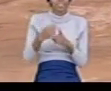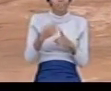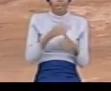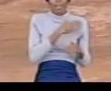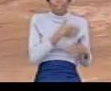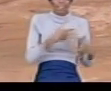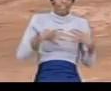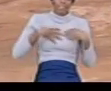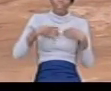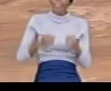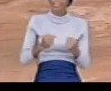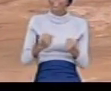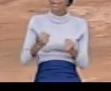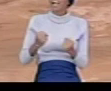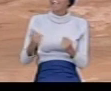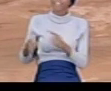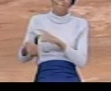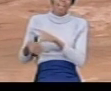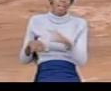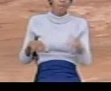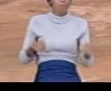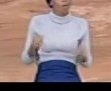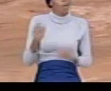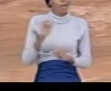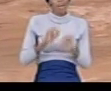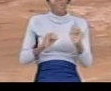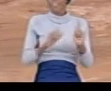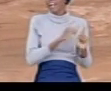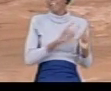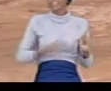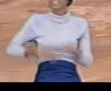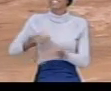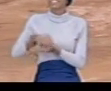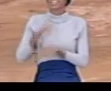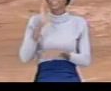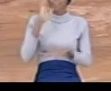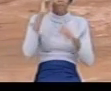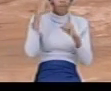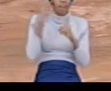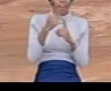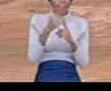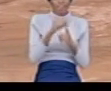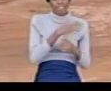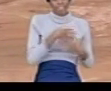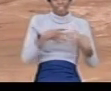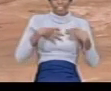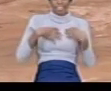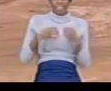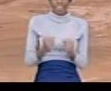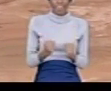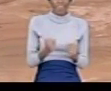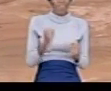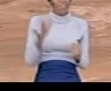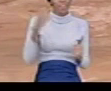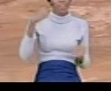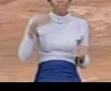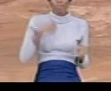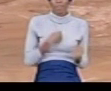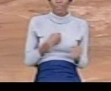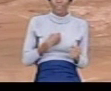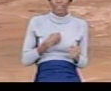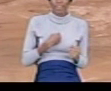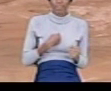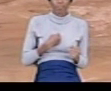word and he healed them. Oh Lord, send your word and heal